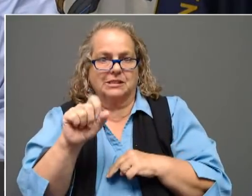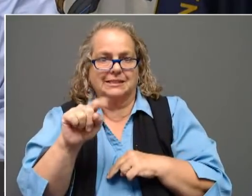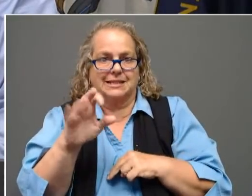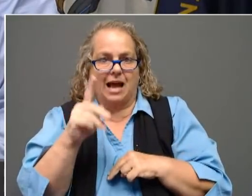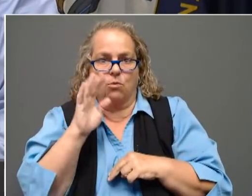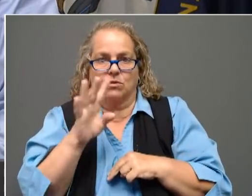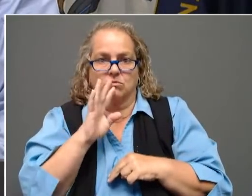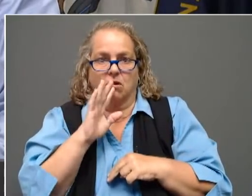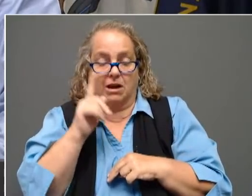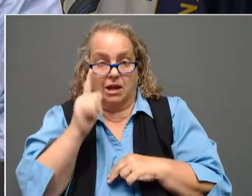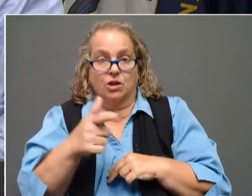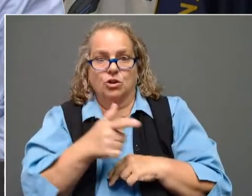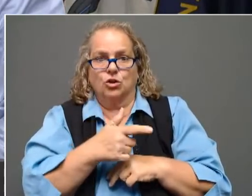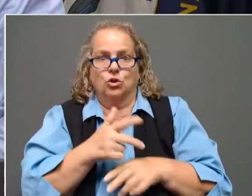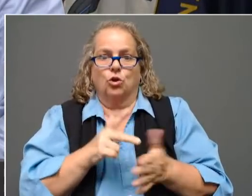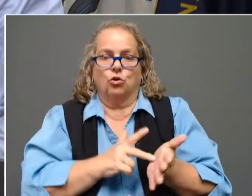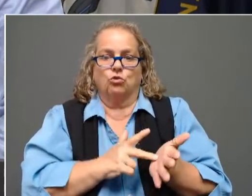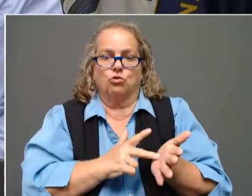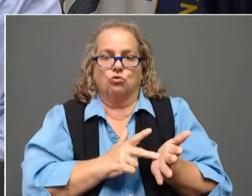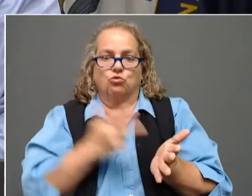tripled in 3 weeks.